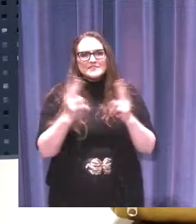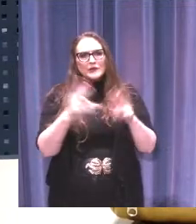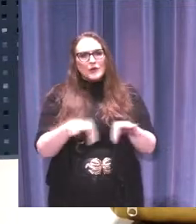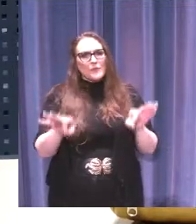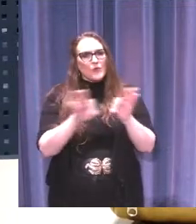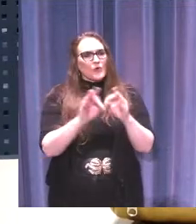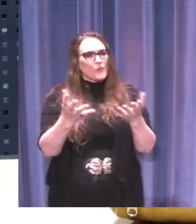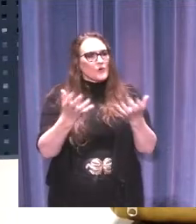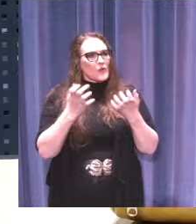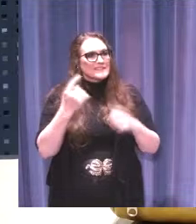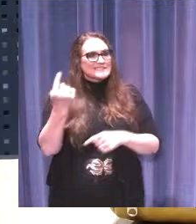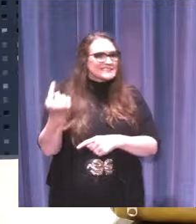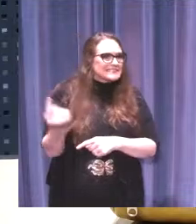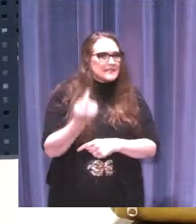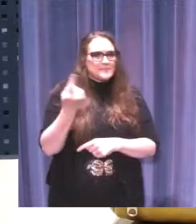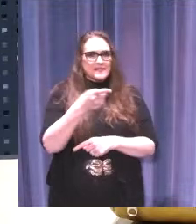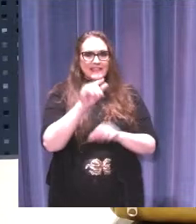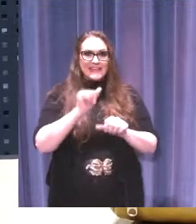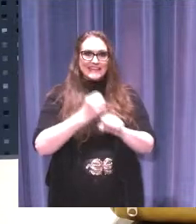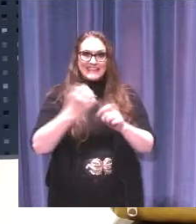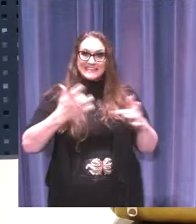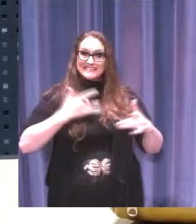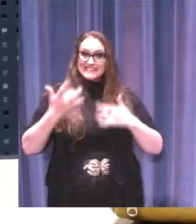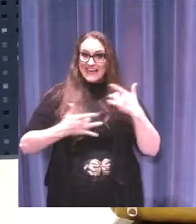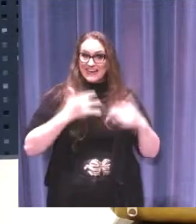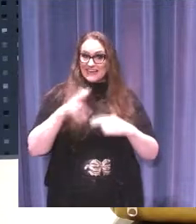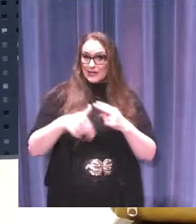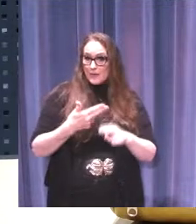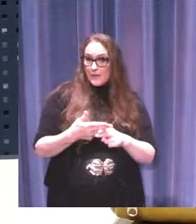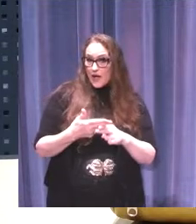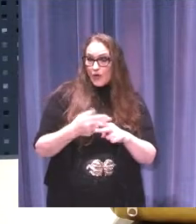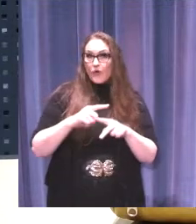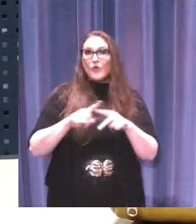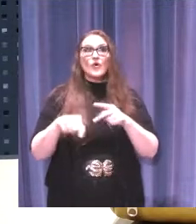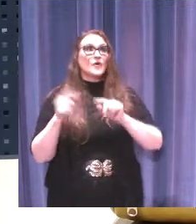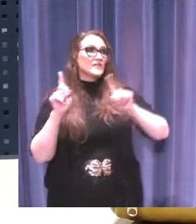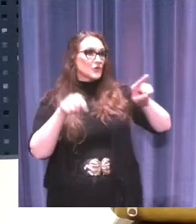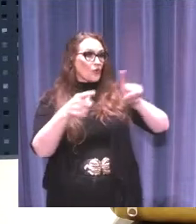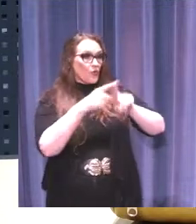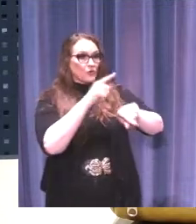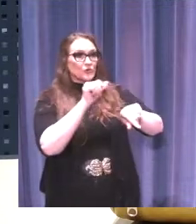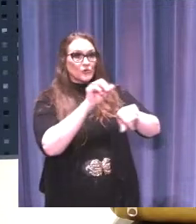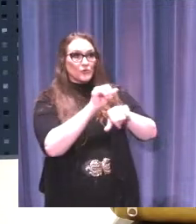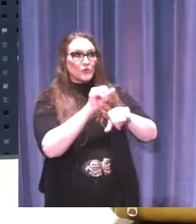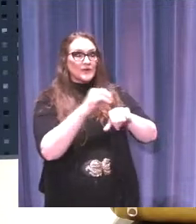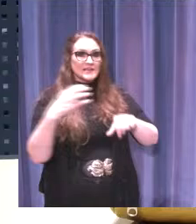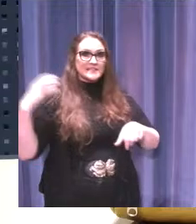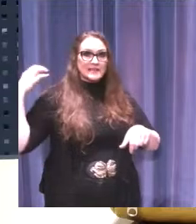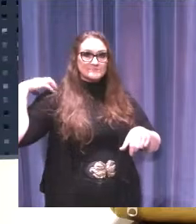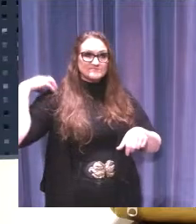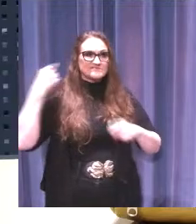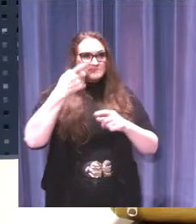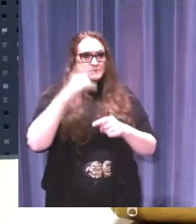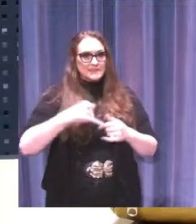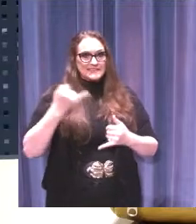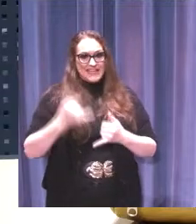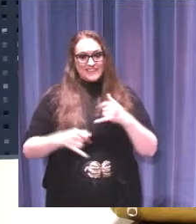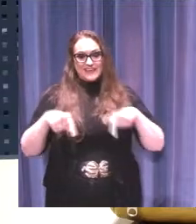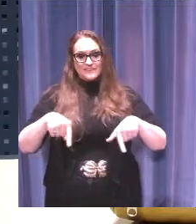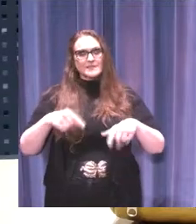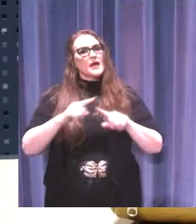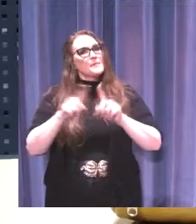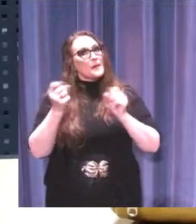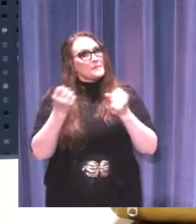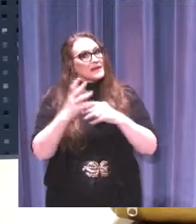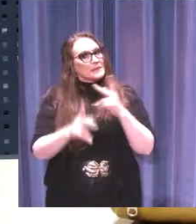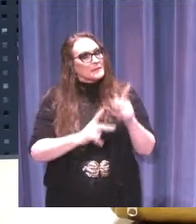We want something they can get excited about. We have to go to the employers, because that's the end of this, although